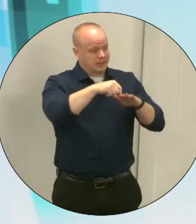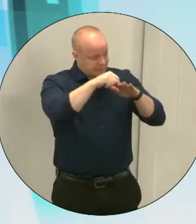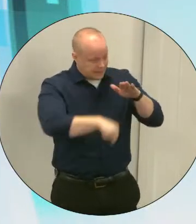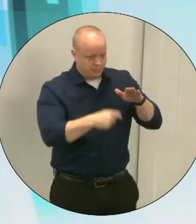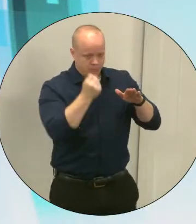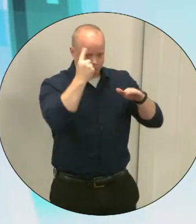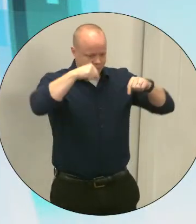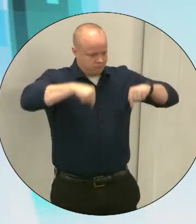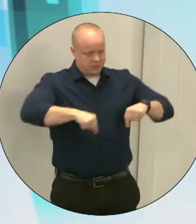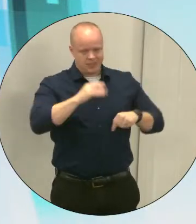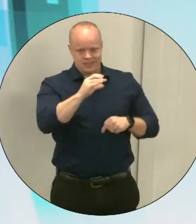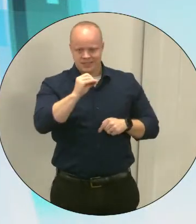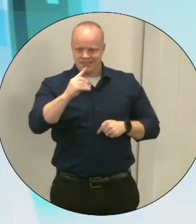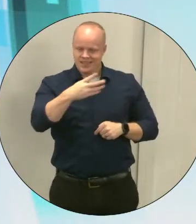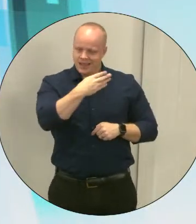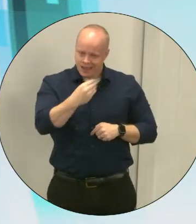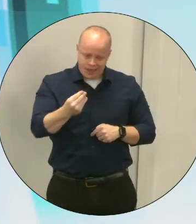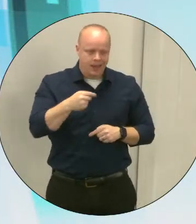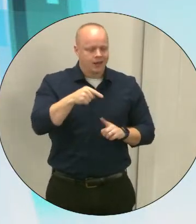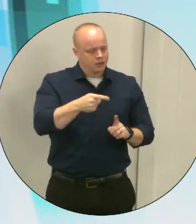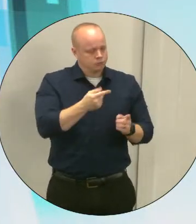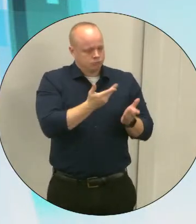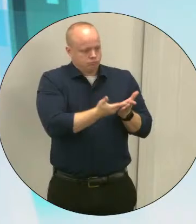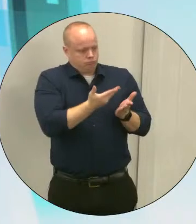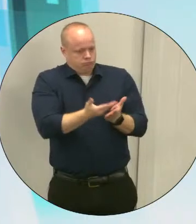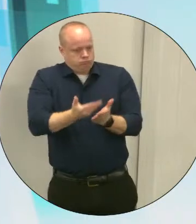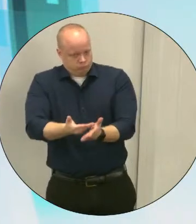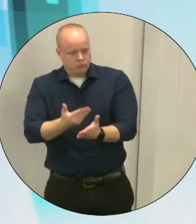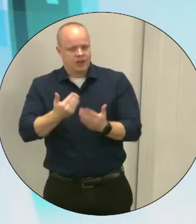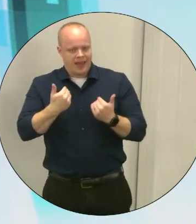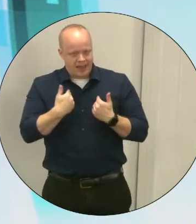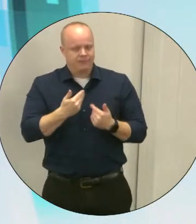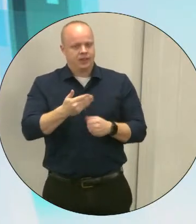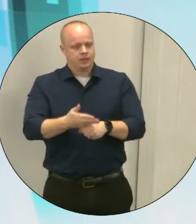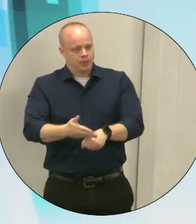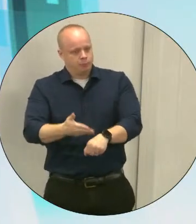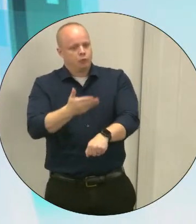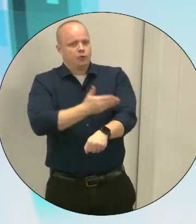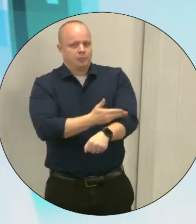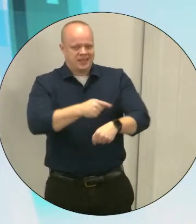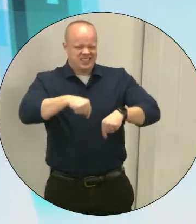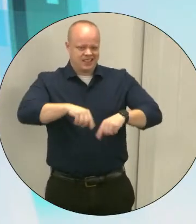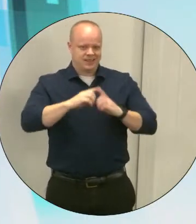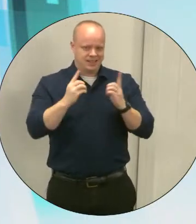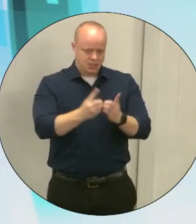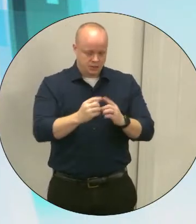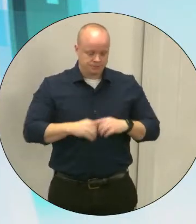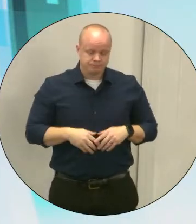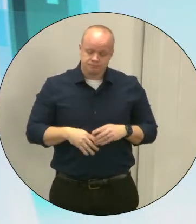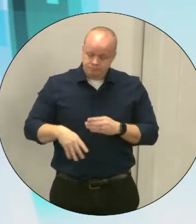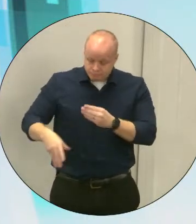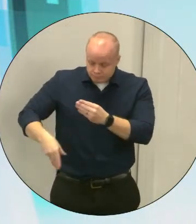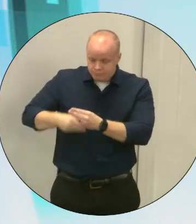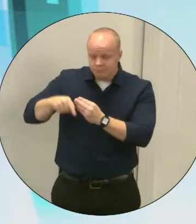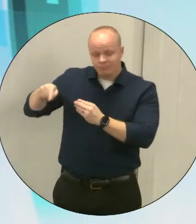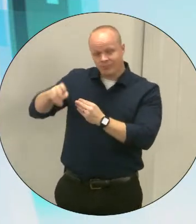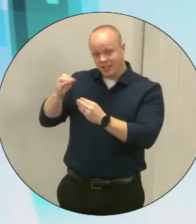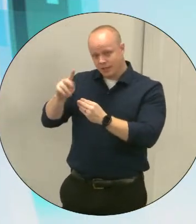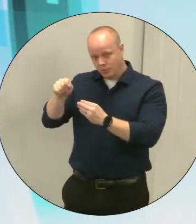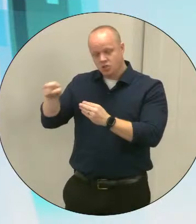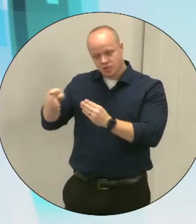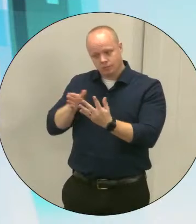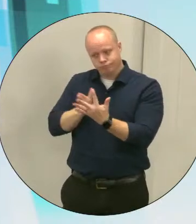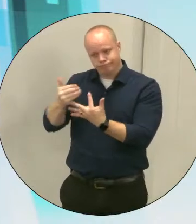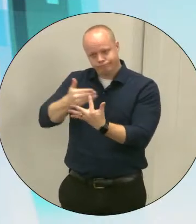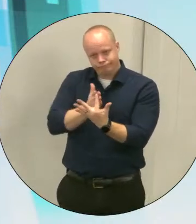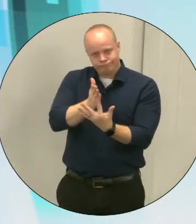School District, and the track record of driving meaningful improvements within the district. Additionally, Ebert has successfully navigated